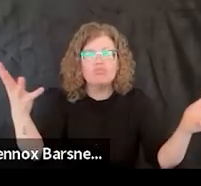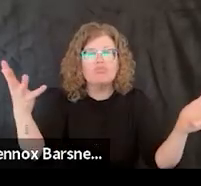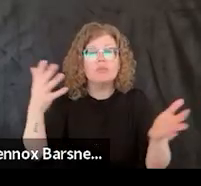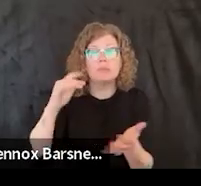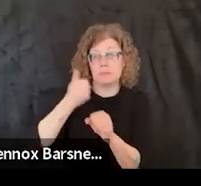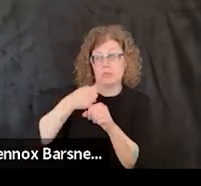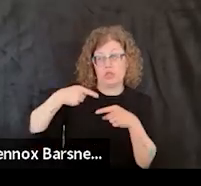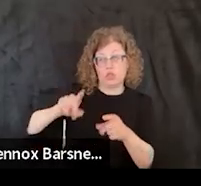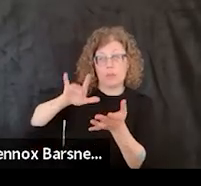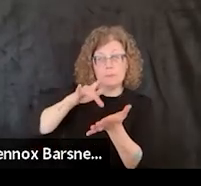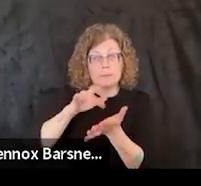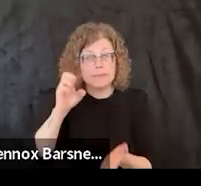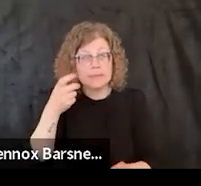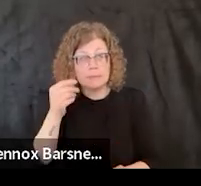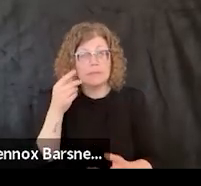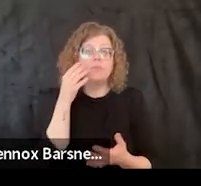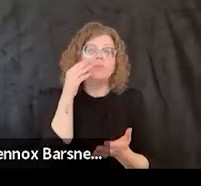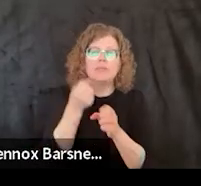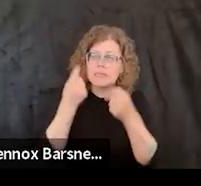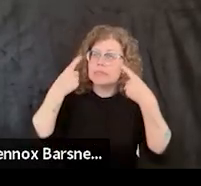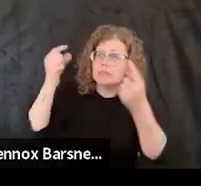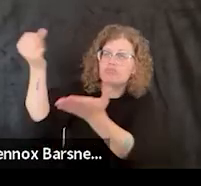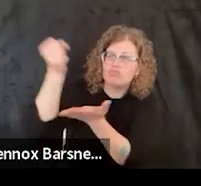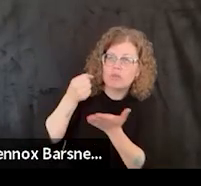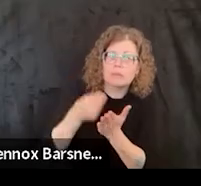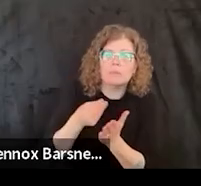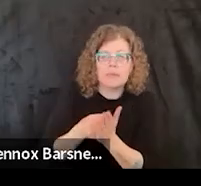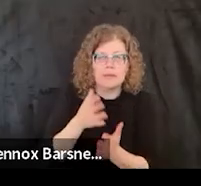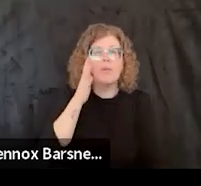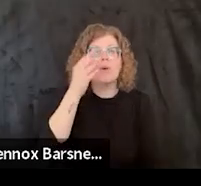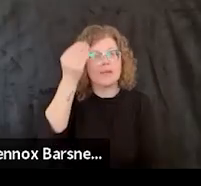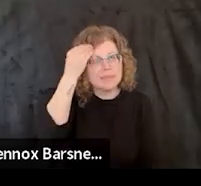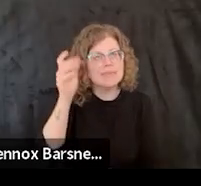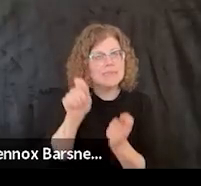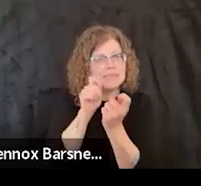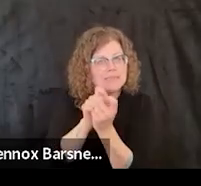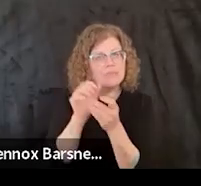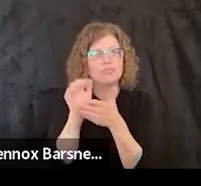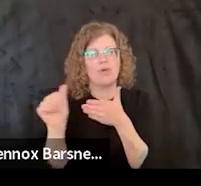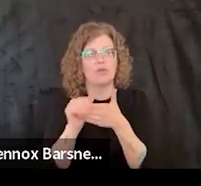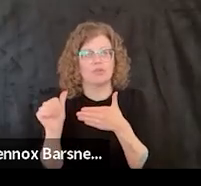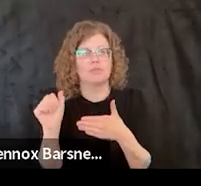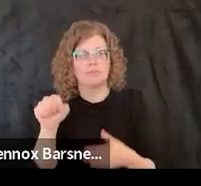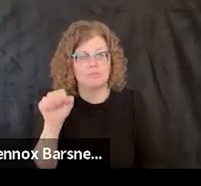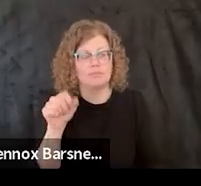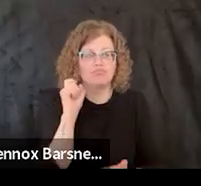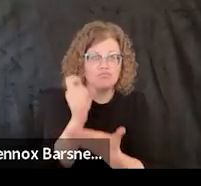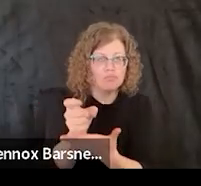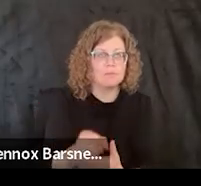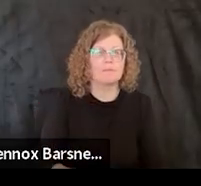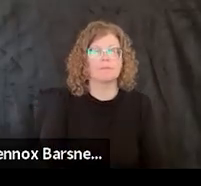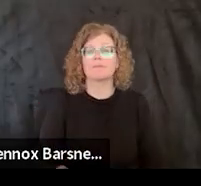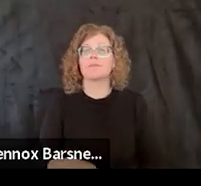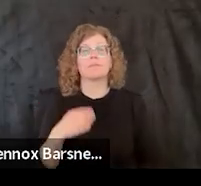and confirming grant amounts. If you don't see an email by September 21st, please reach out.